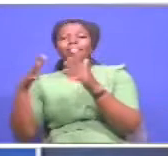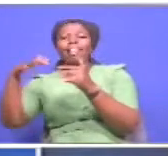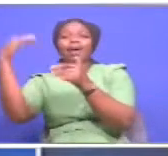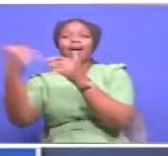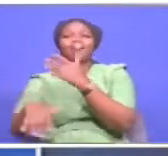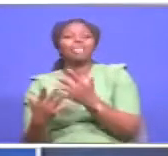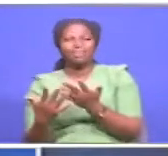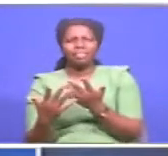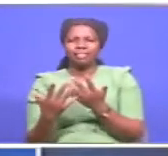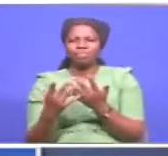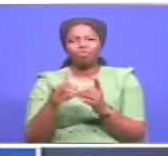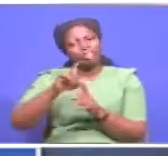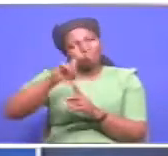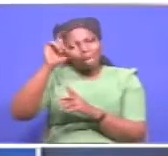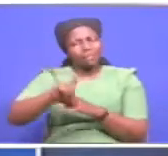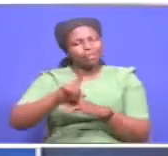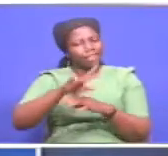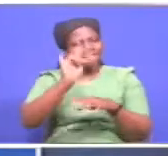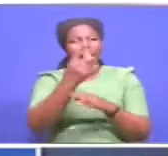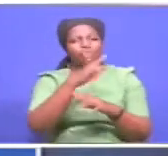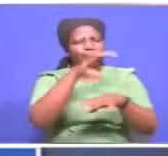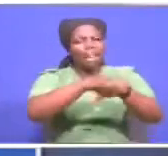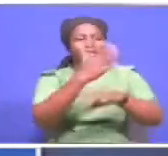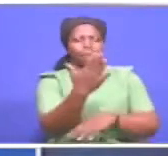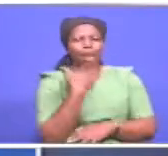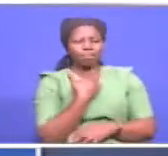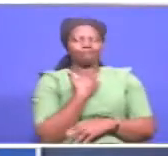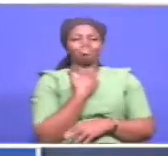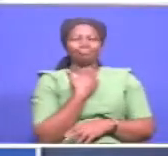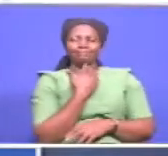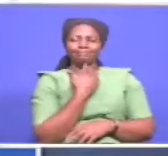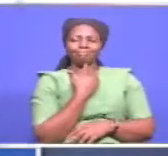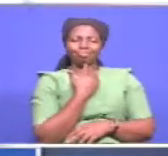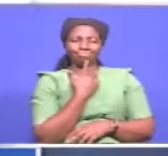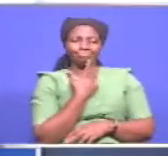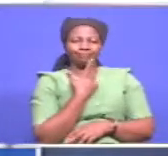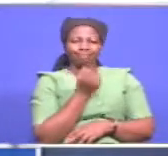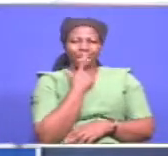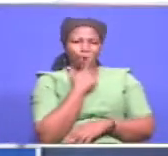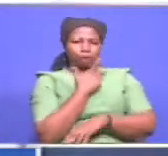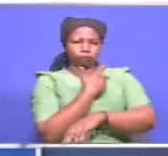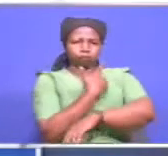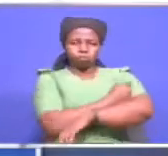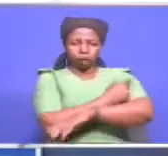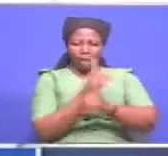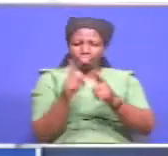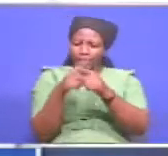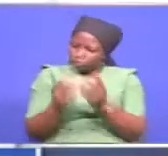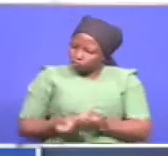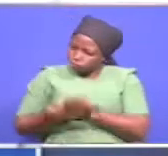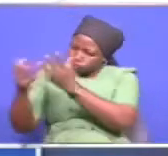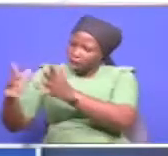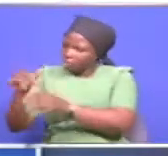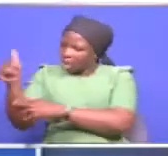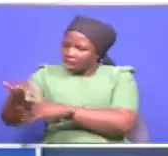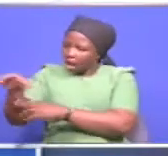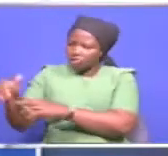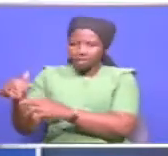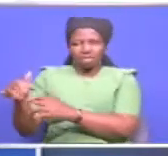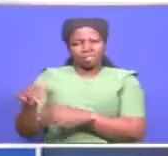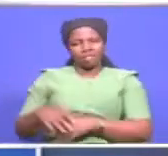therefore recapture and redistribute in areas that counties are slow